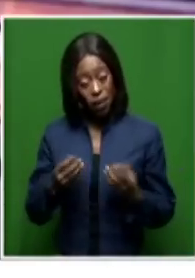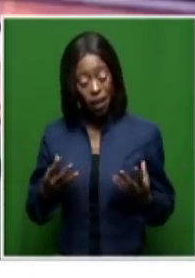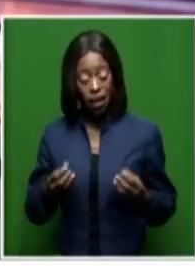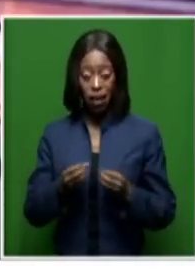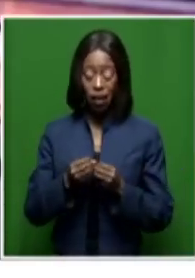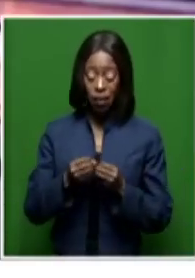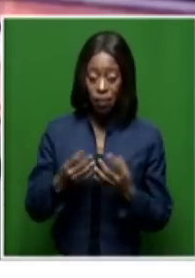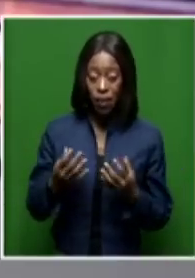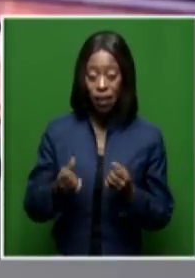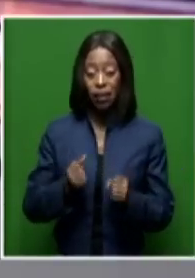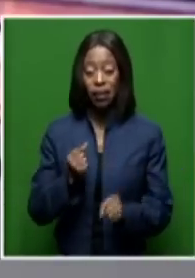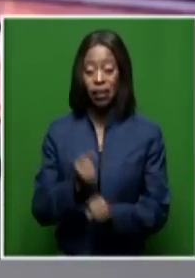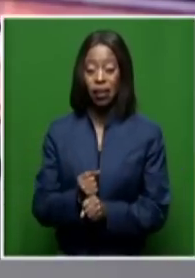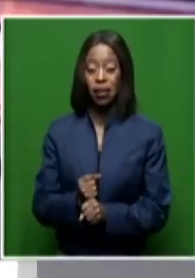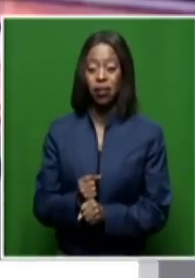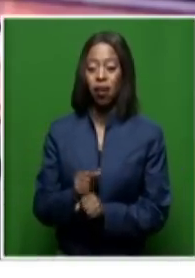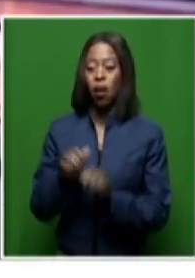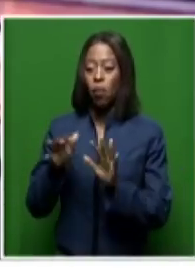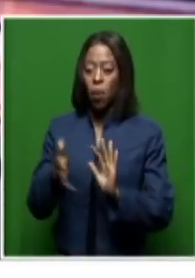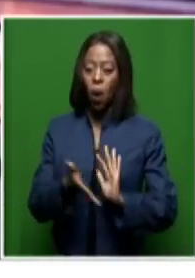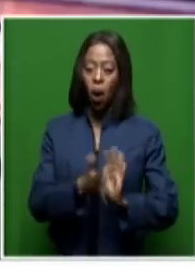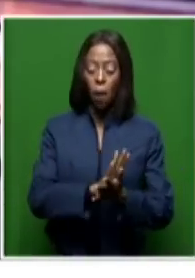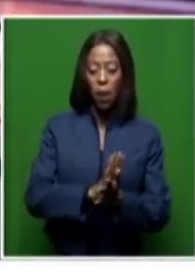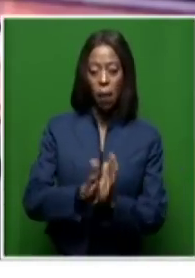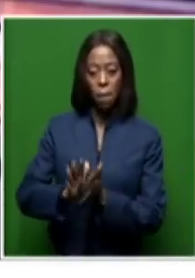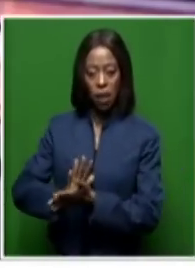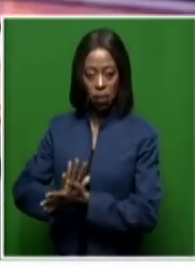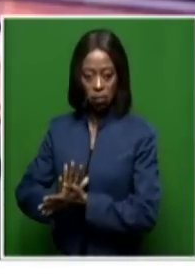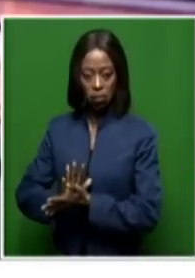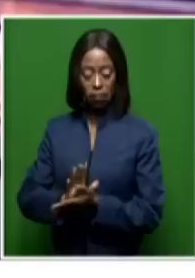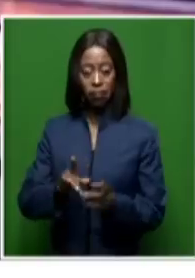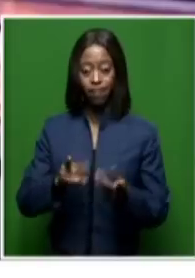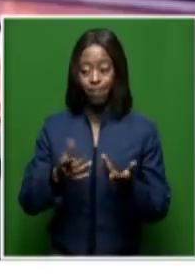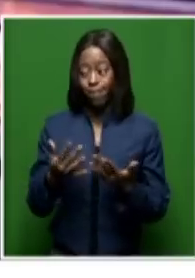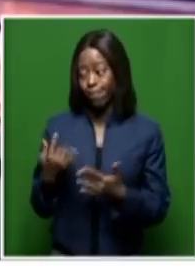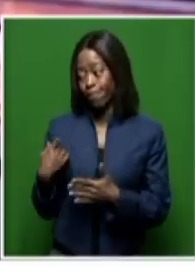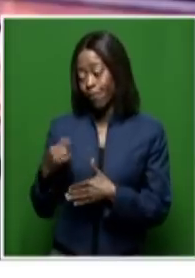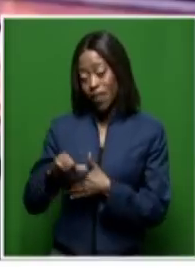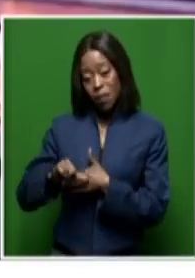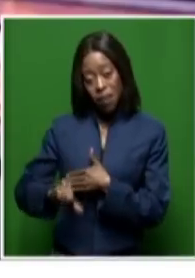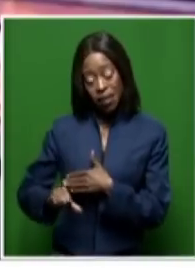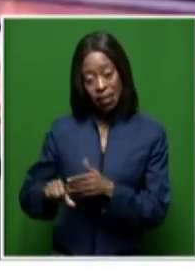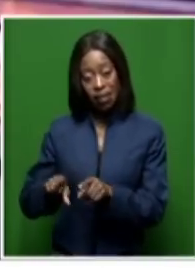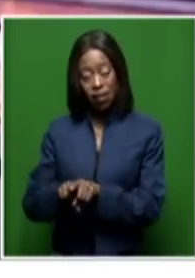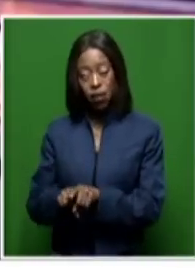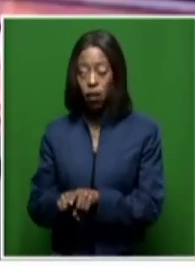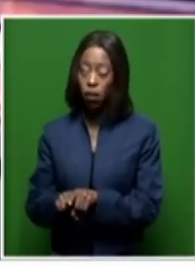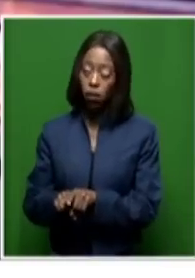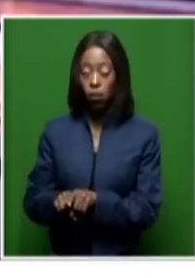of vandalism. And with a couple of months of